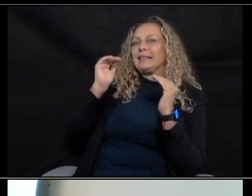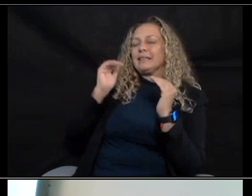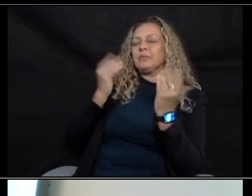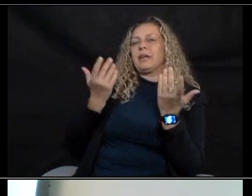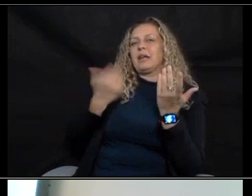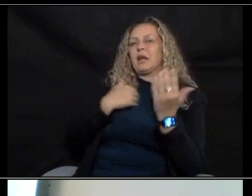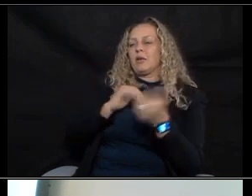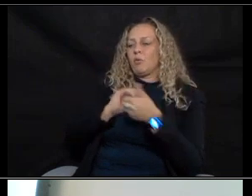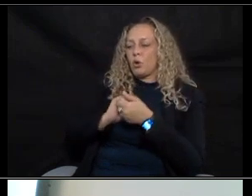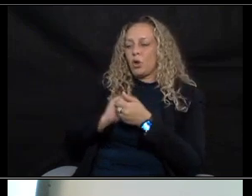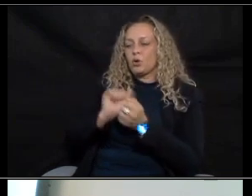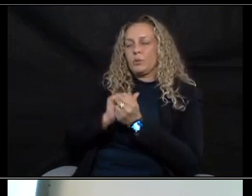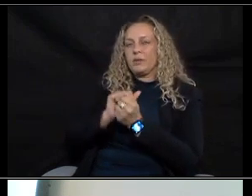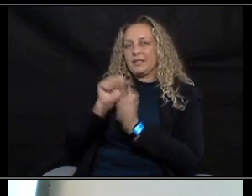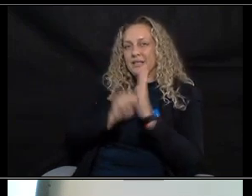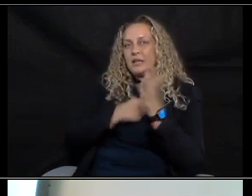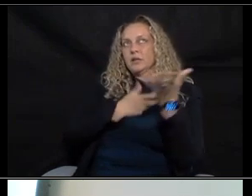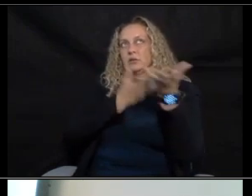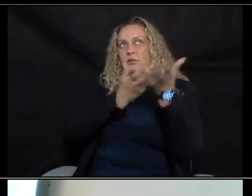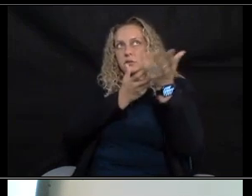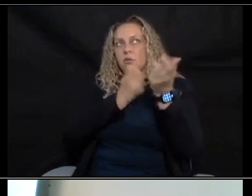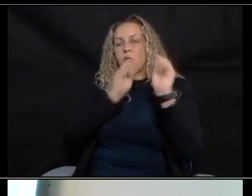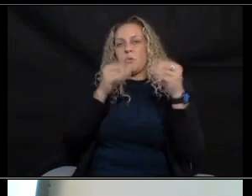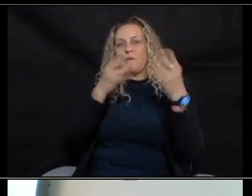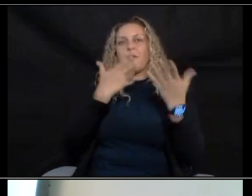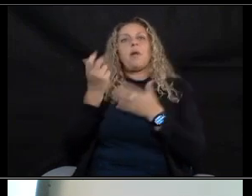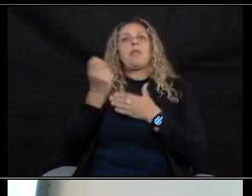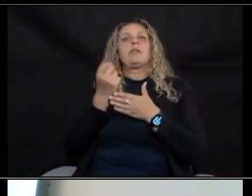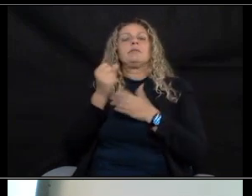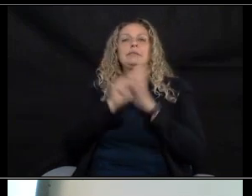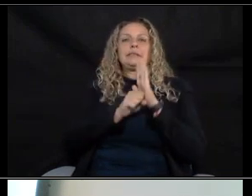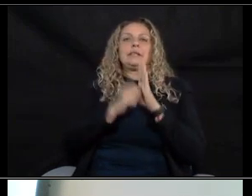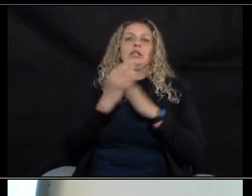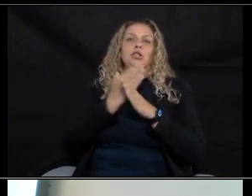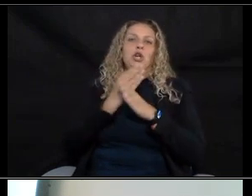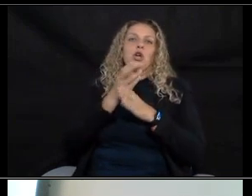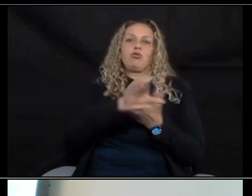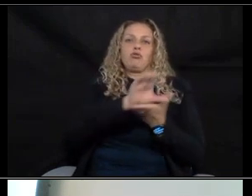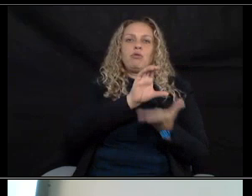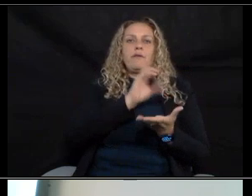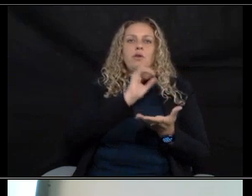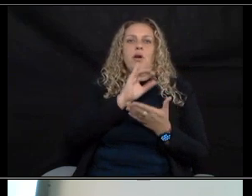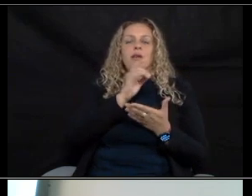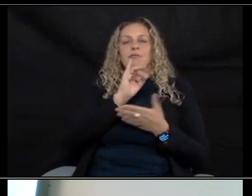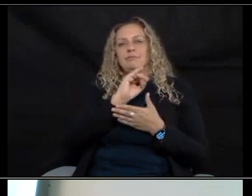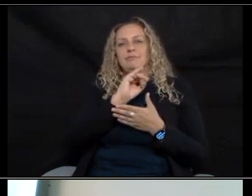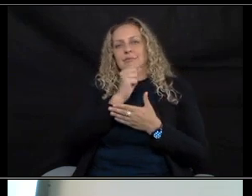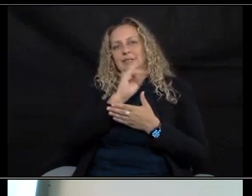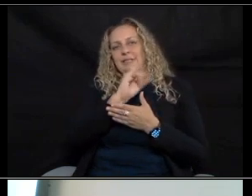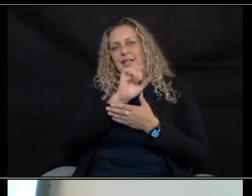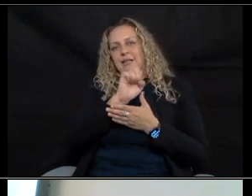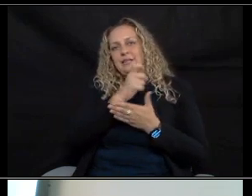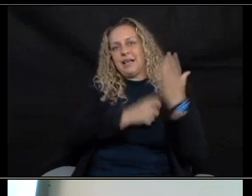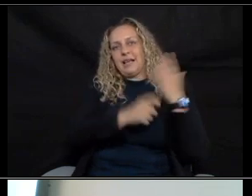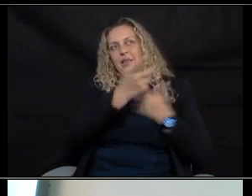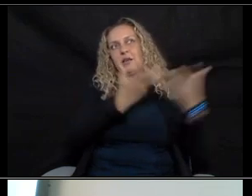working closely with the state that provides what will be our state shared revenues and state sales tax. They convey that those funds to us.